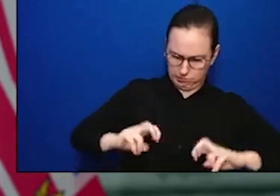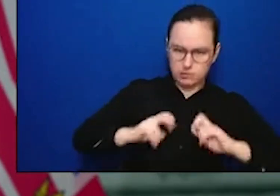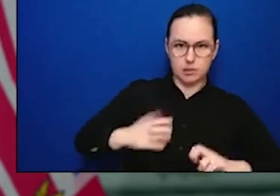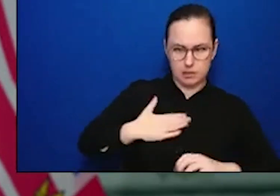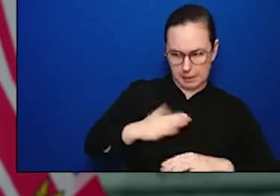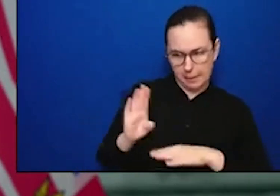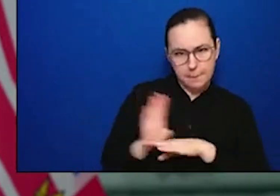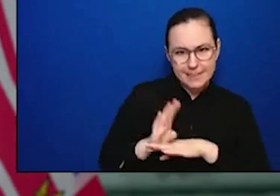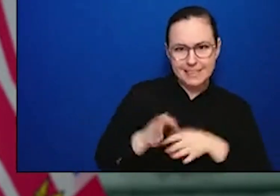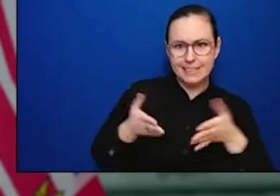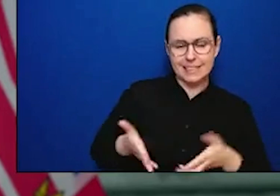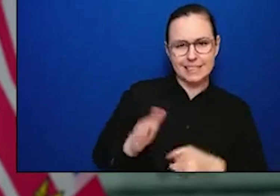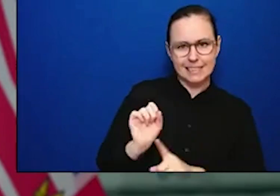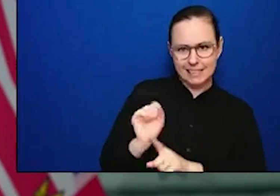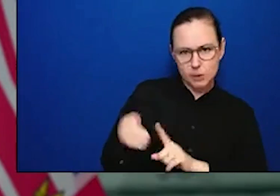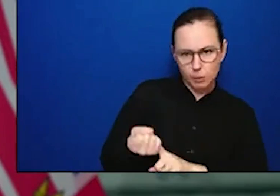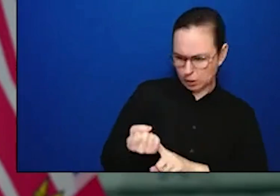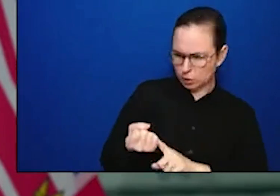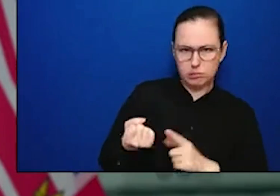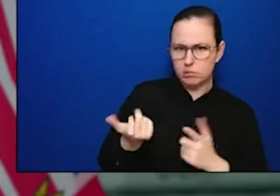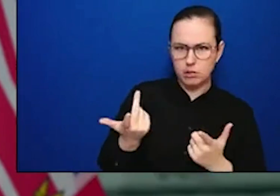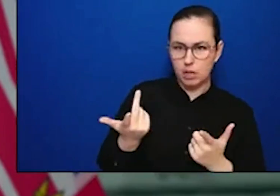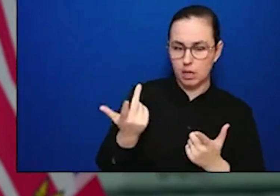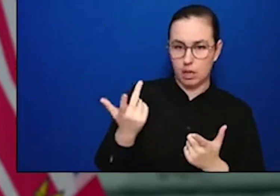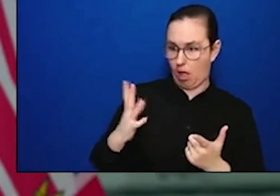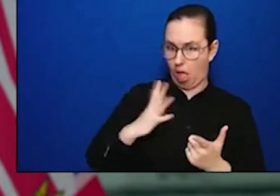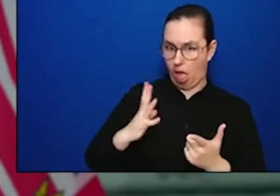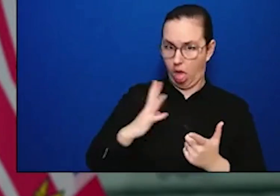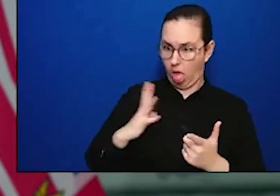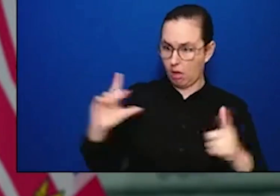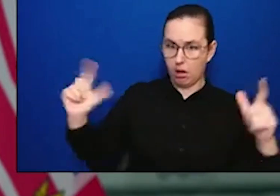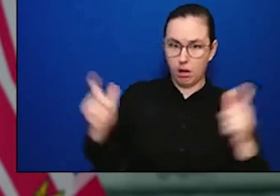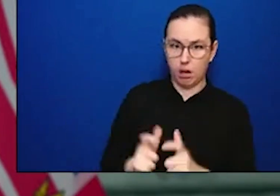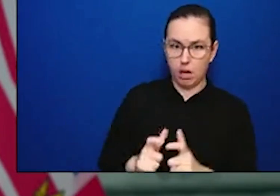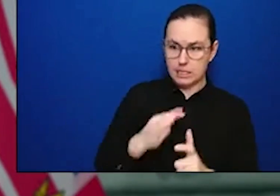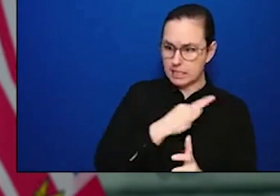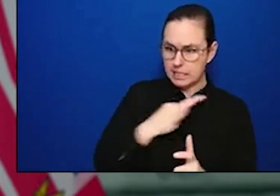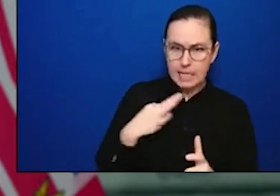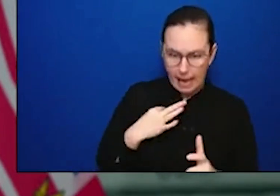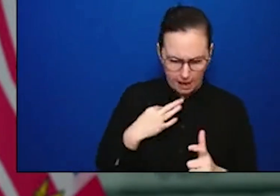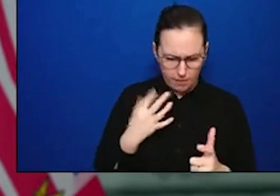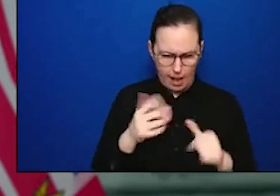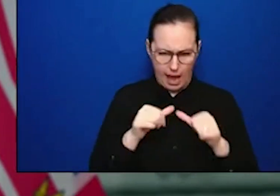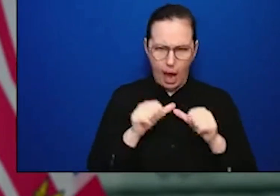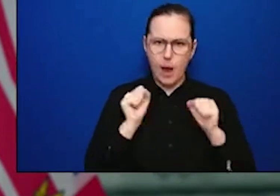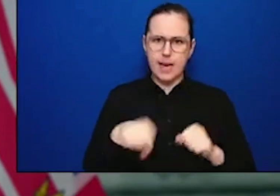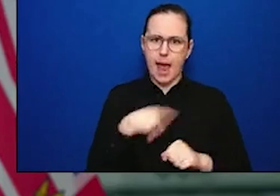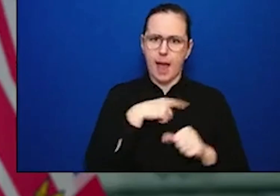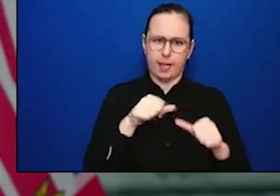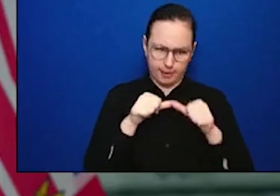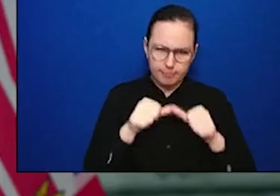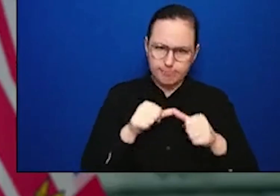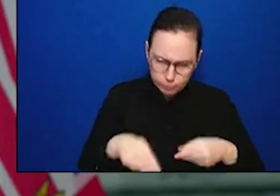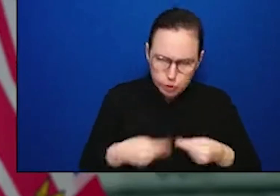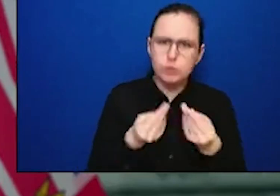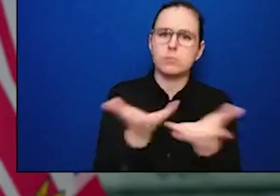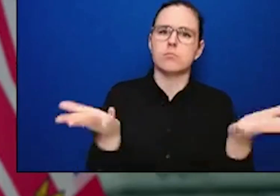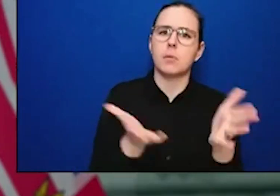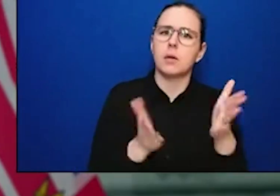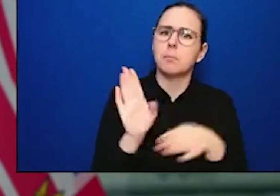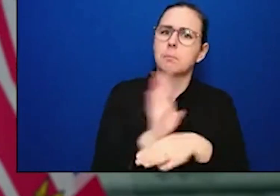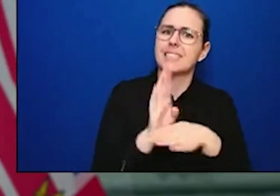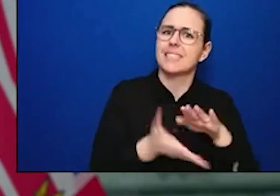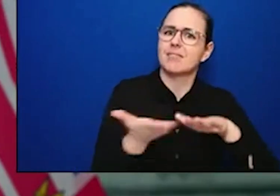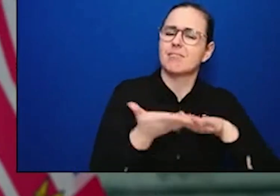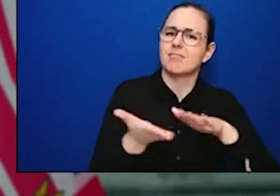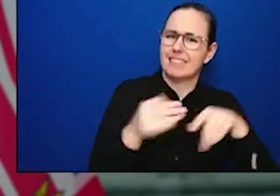down because you don't have enough people to operate. So what do we need to do? First, remember, it is not just one